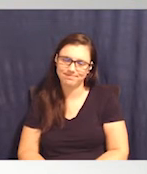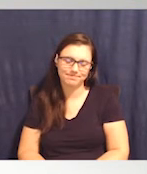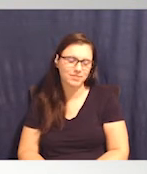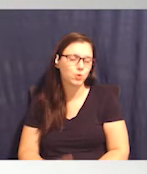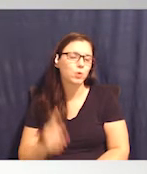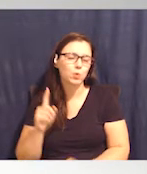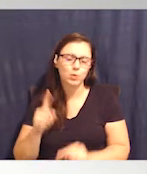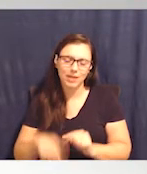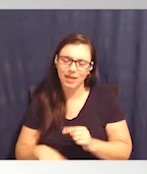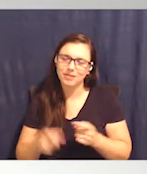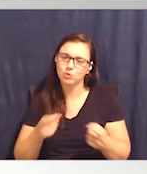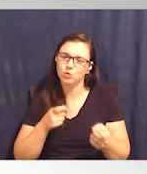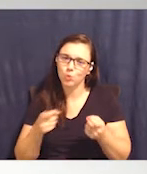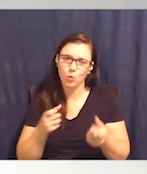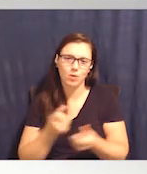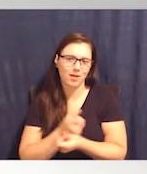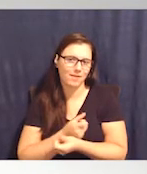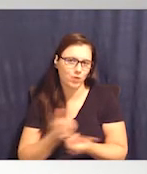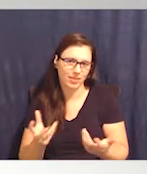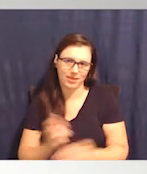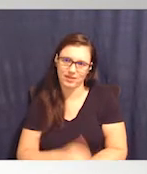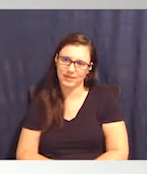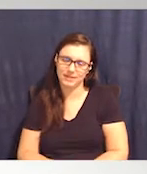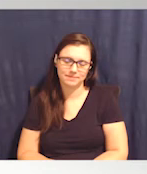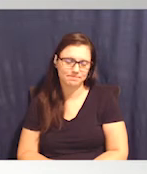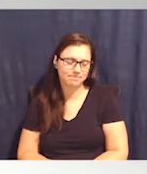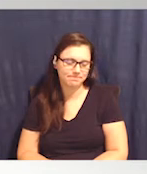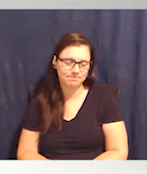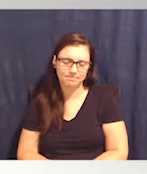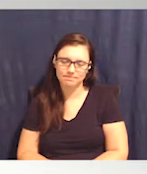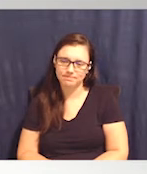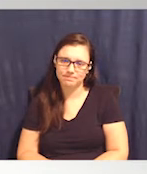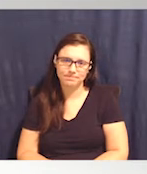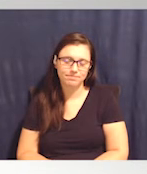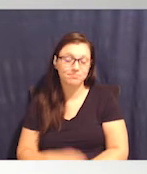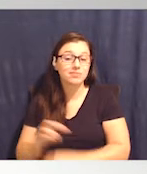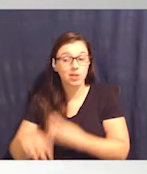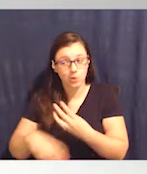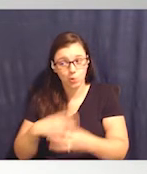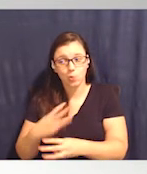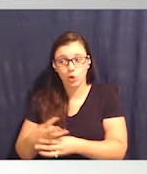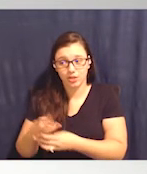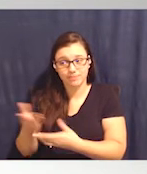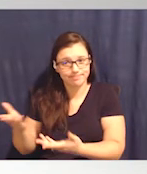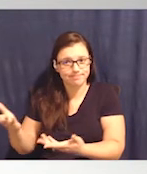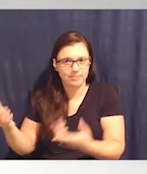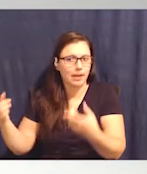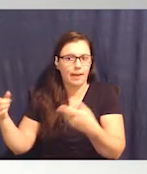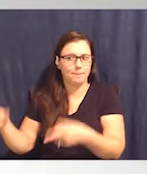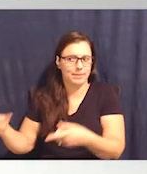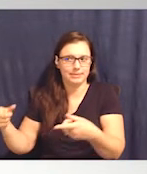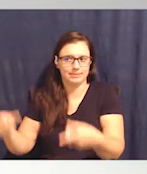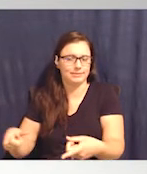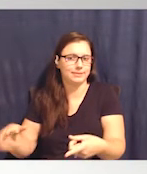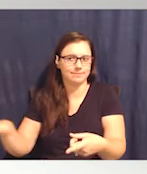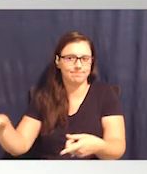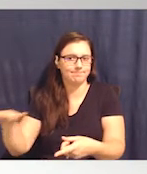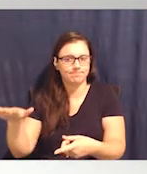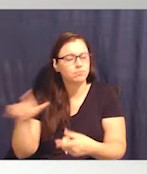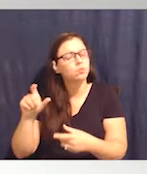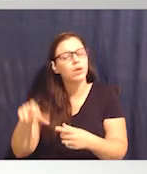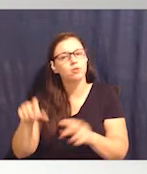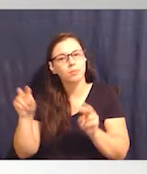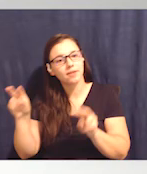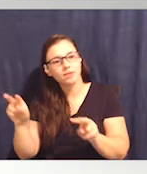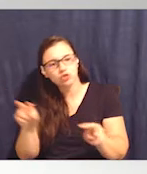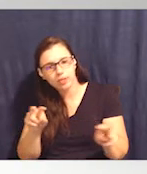everything. The world happens. So, you have to be vigilant, but you can't